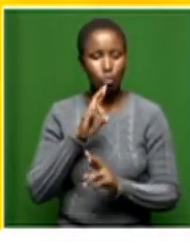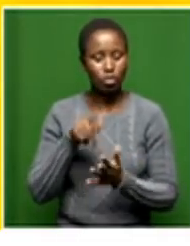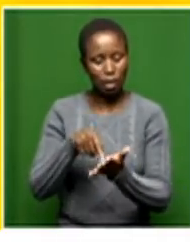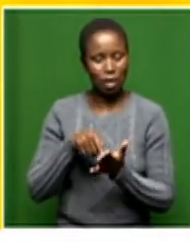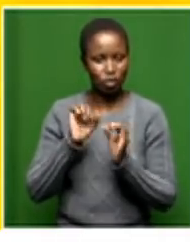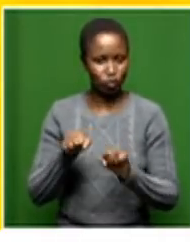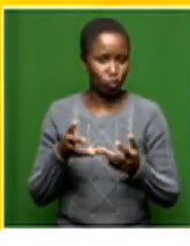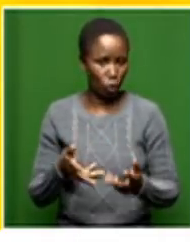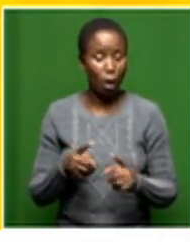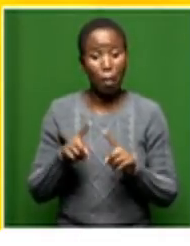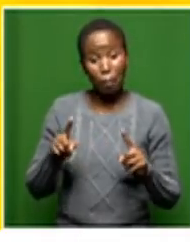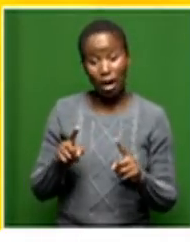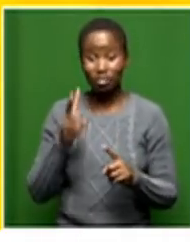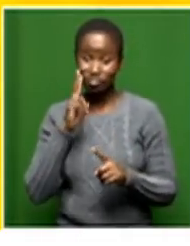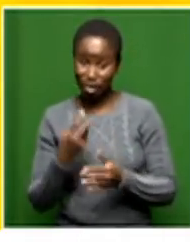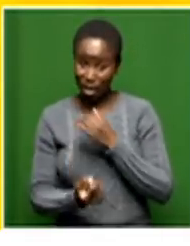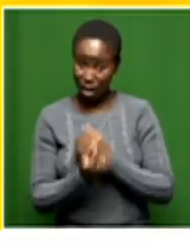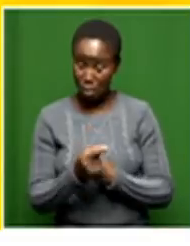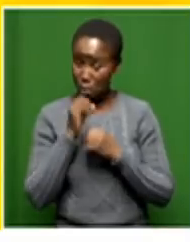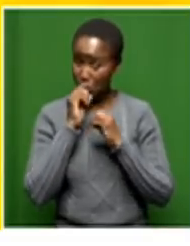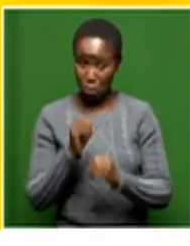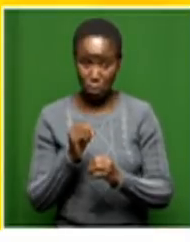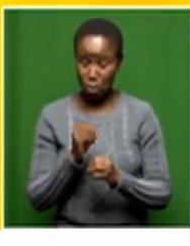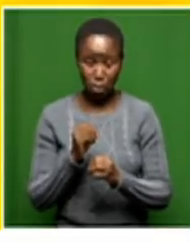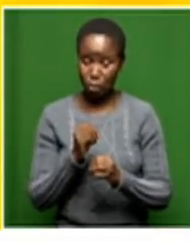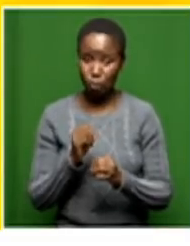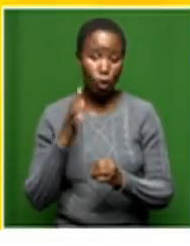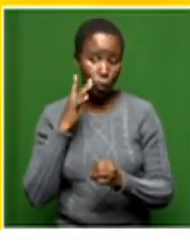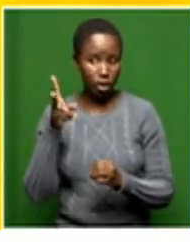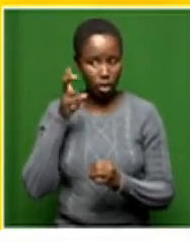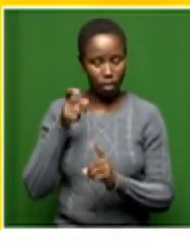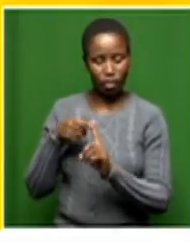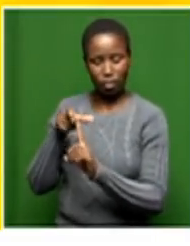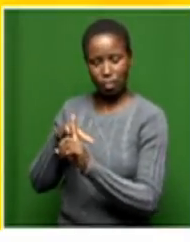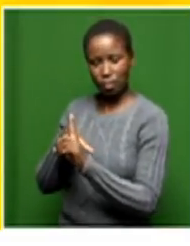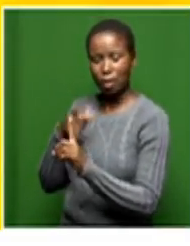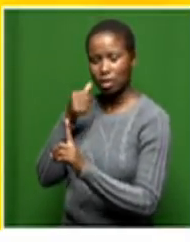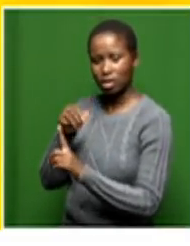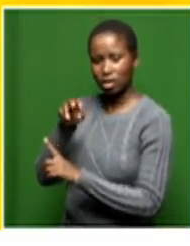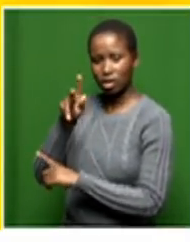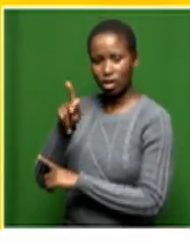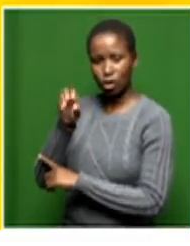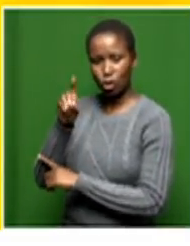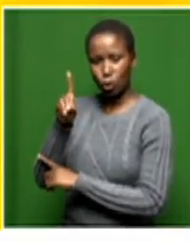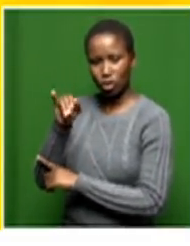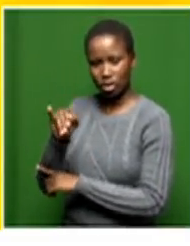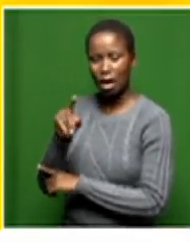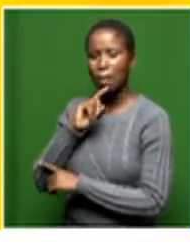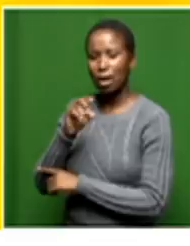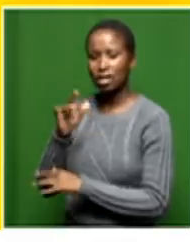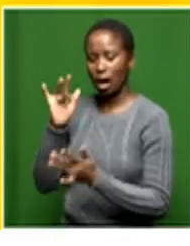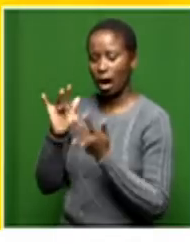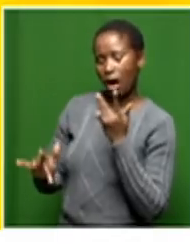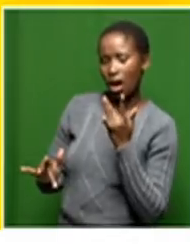But this seemingly didn't happen, following on from what Mr. Godi said. And as I asked that question, I believe we've just